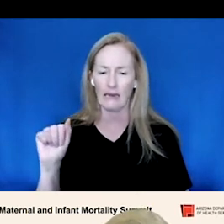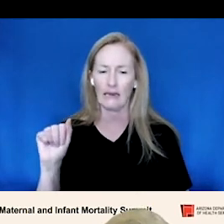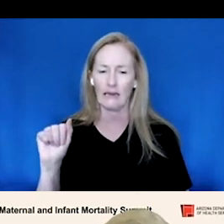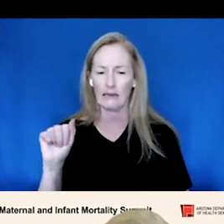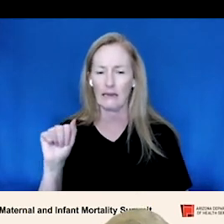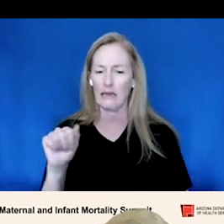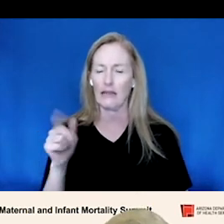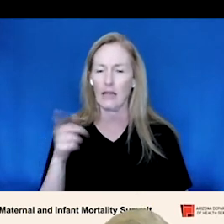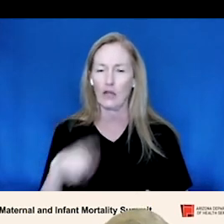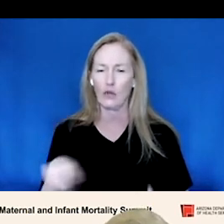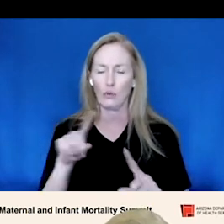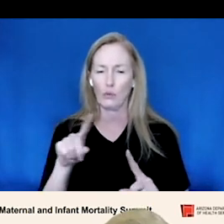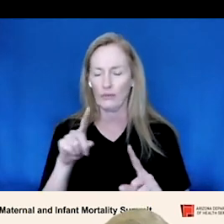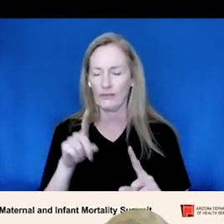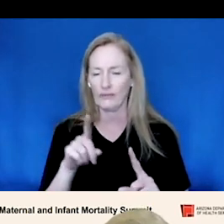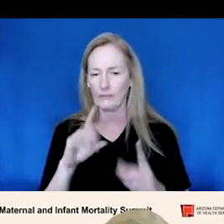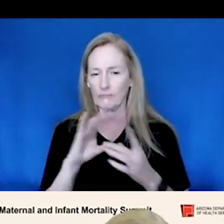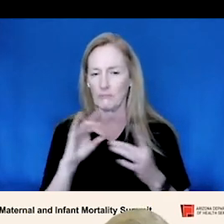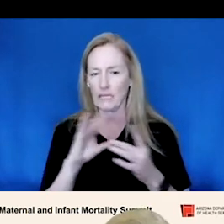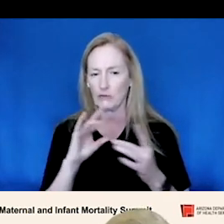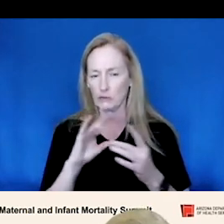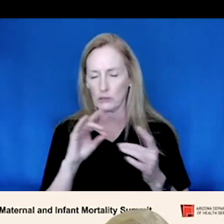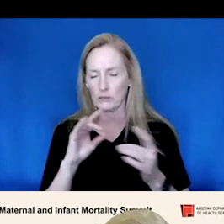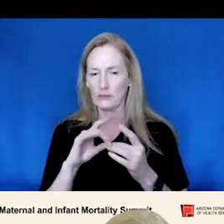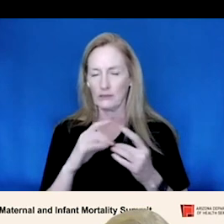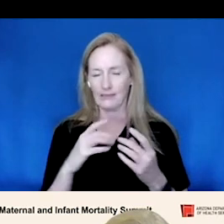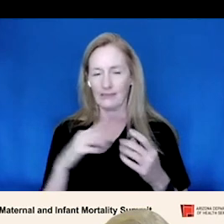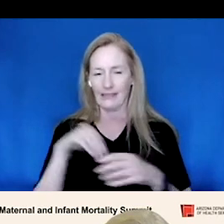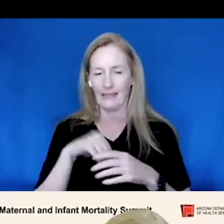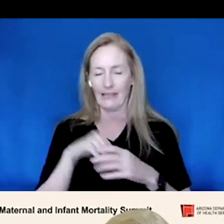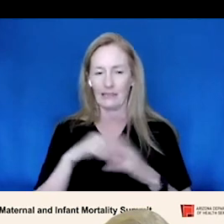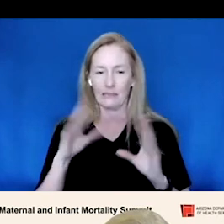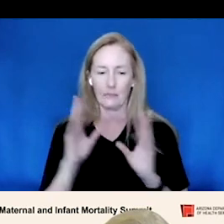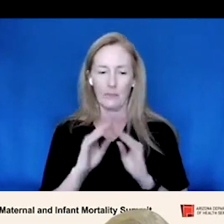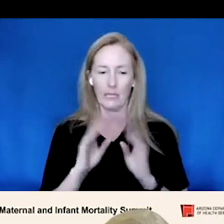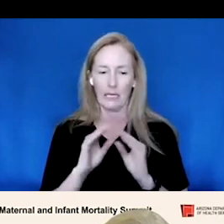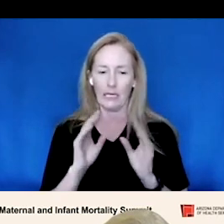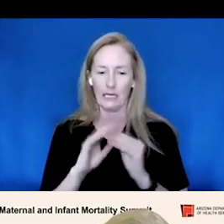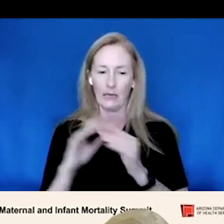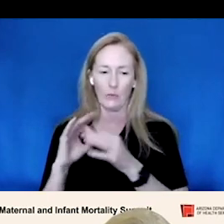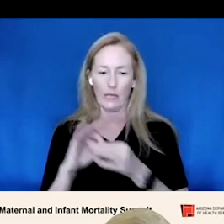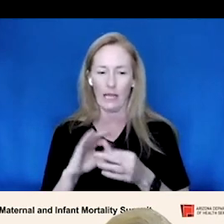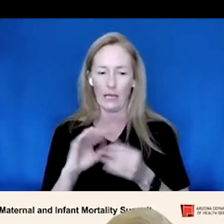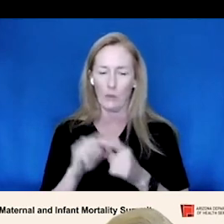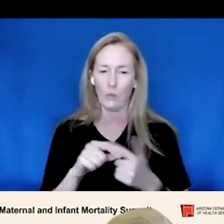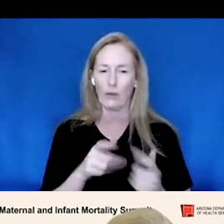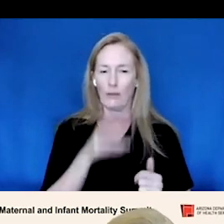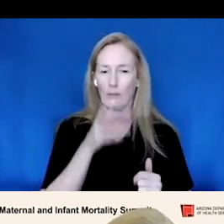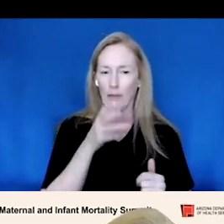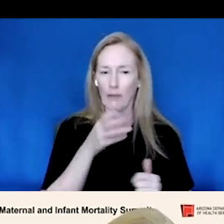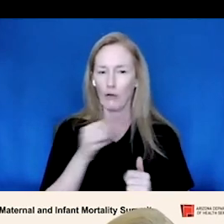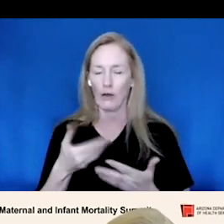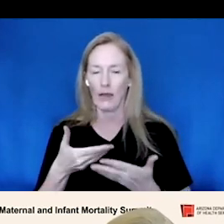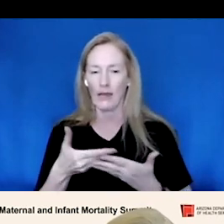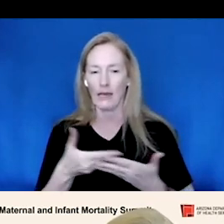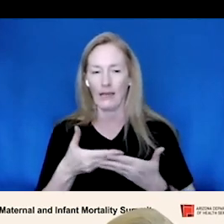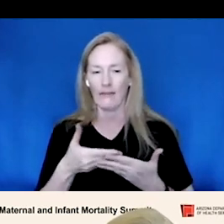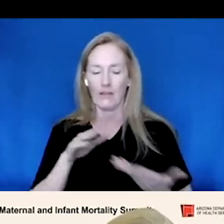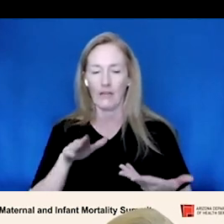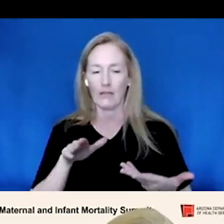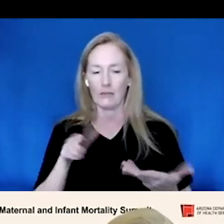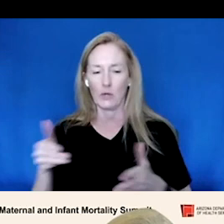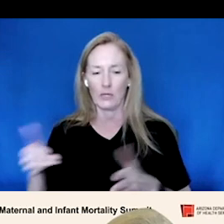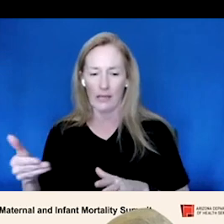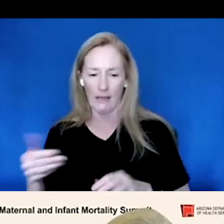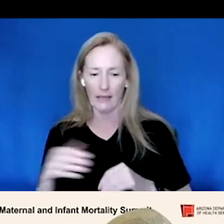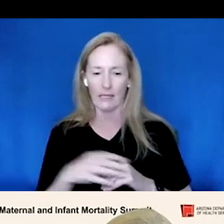mortality. I think that's part of the reason, and I don't have the specifics right now. I apologize for that, but I think that's the